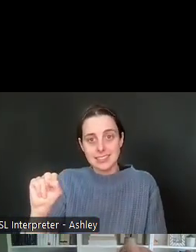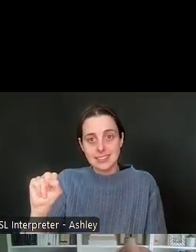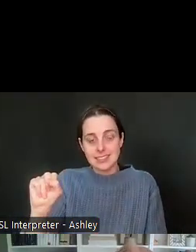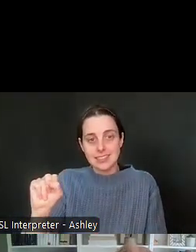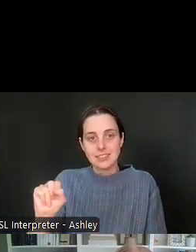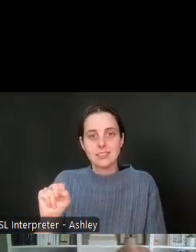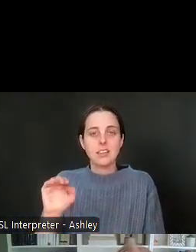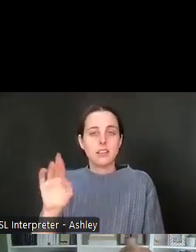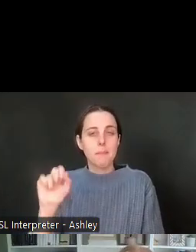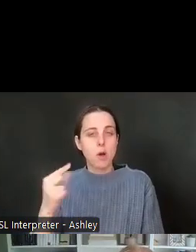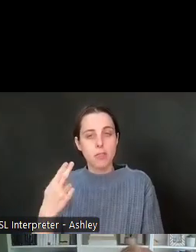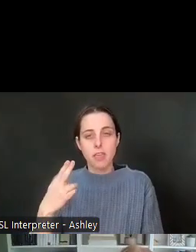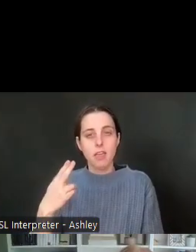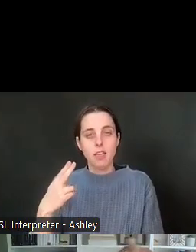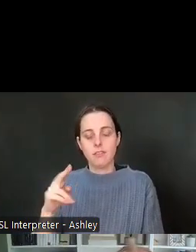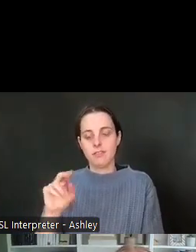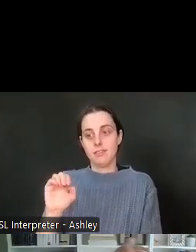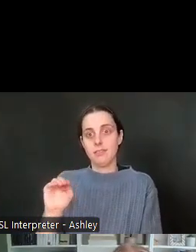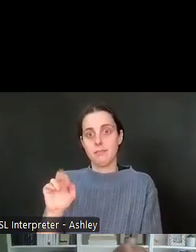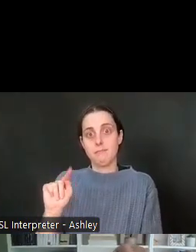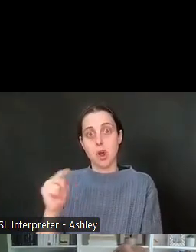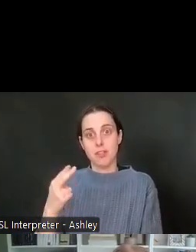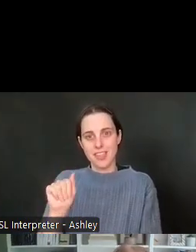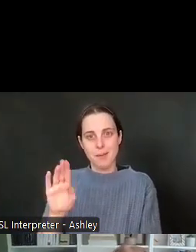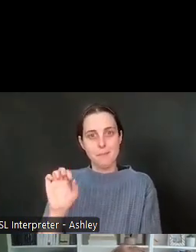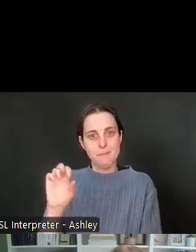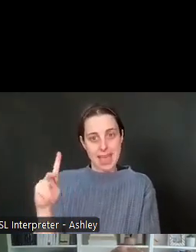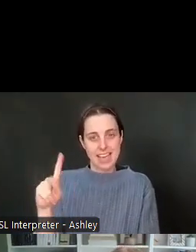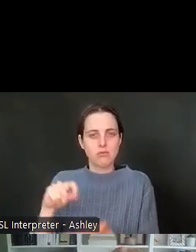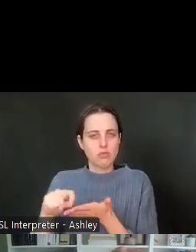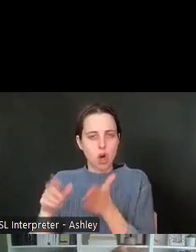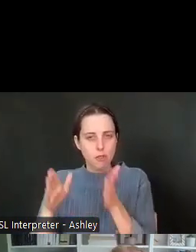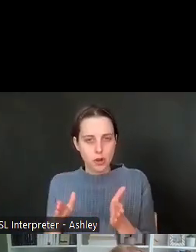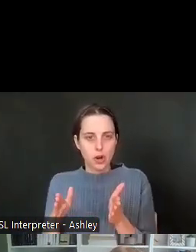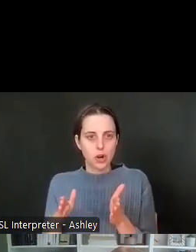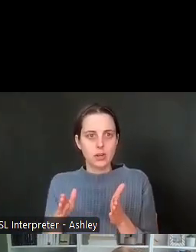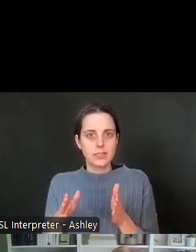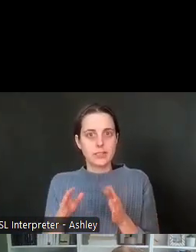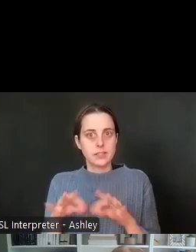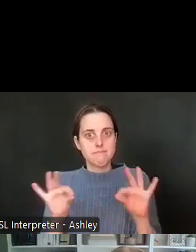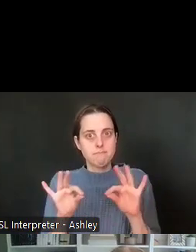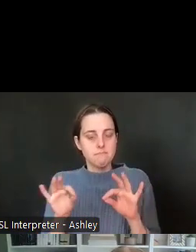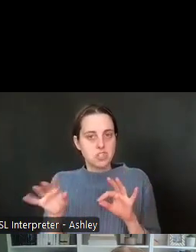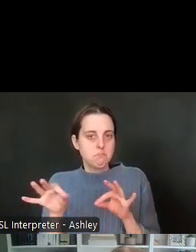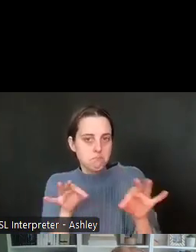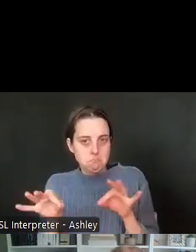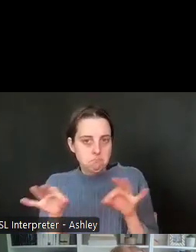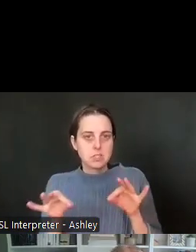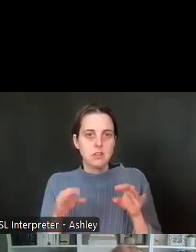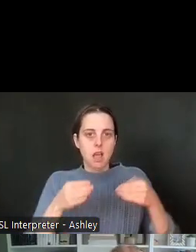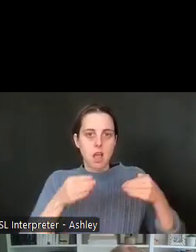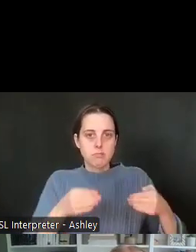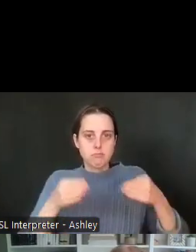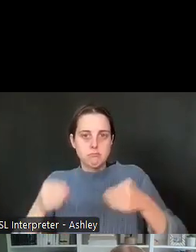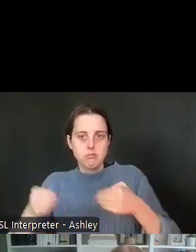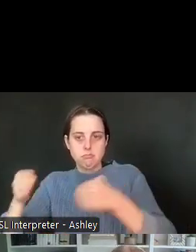season of your life is defined when you have a change in responsibilities and a change in schedule. Those are two